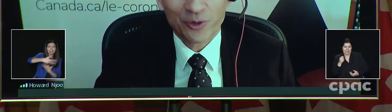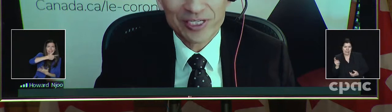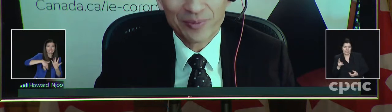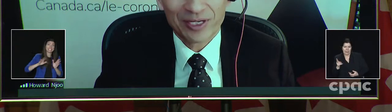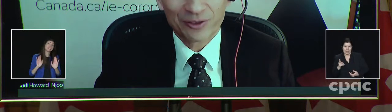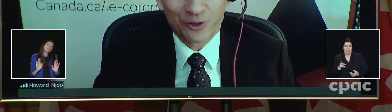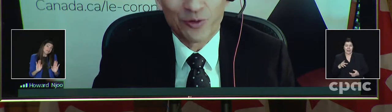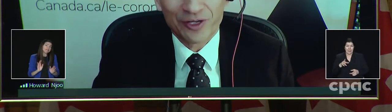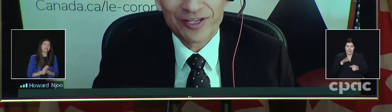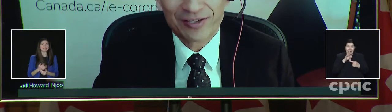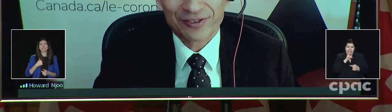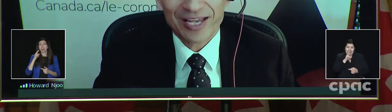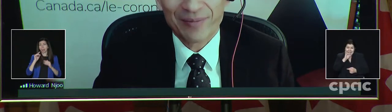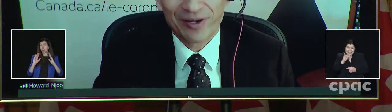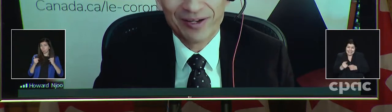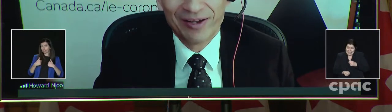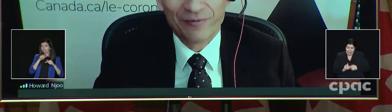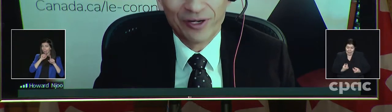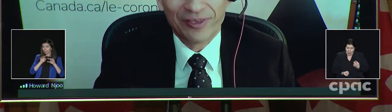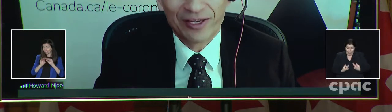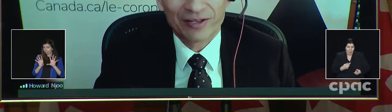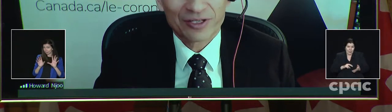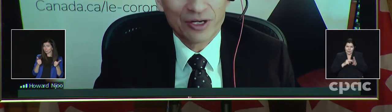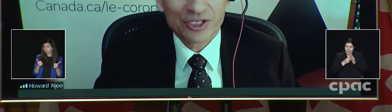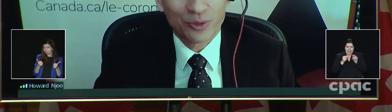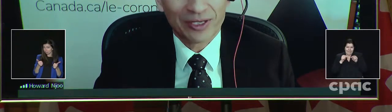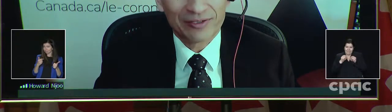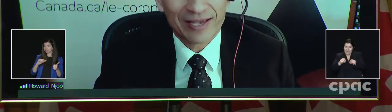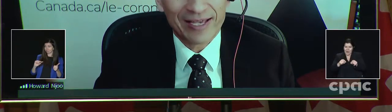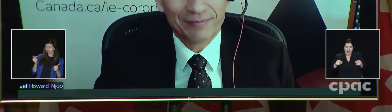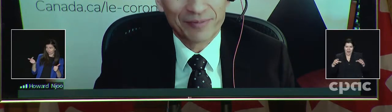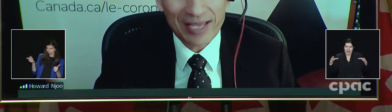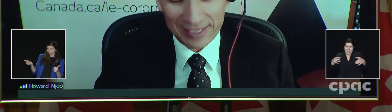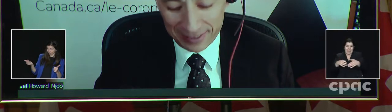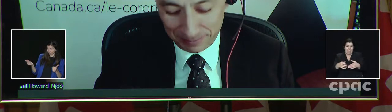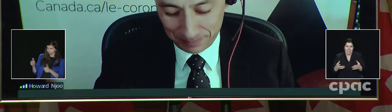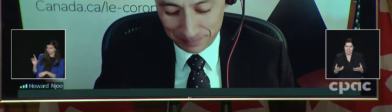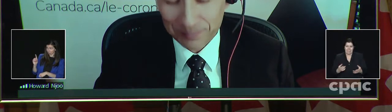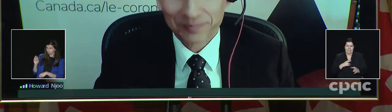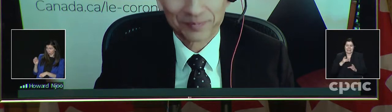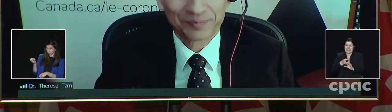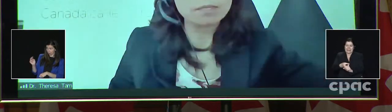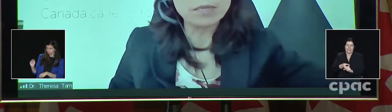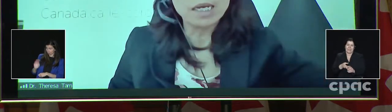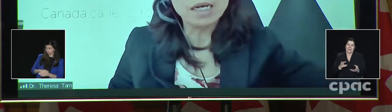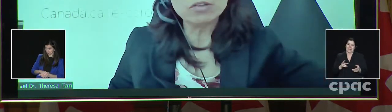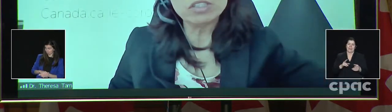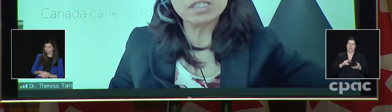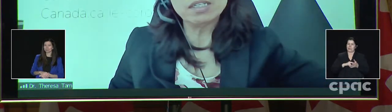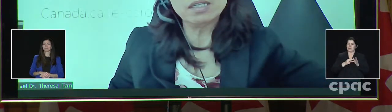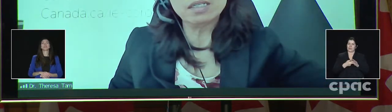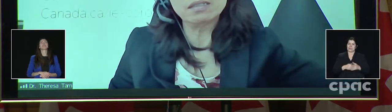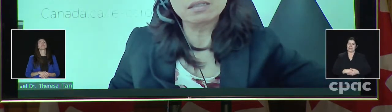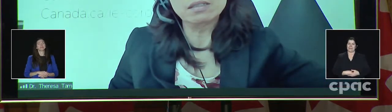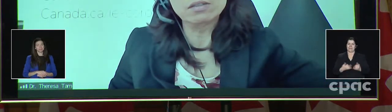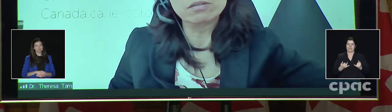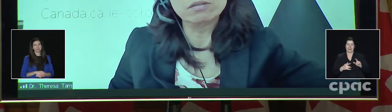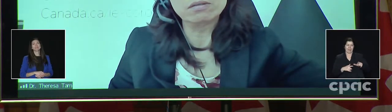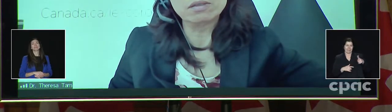that answers part of your question, but I'll turn it over to Dr. Tam for anything else she would like to add. Thanks. I would just say